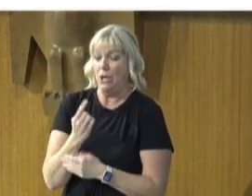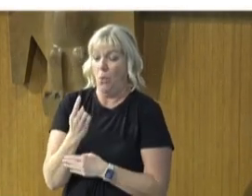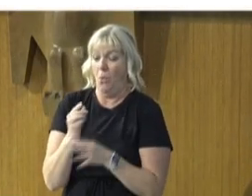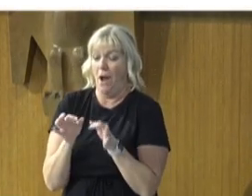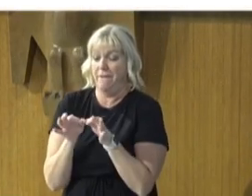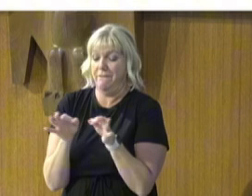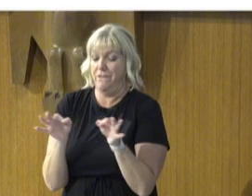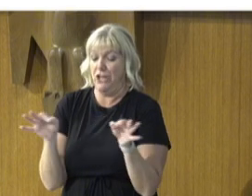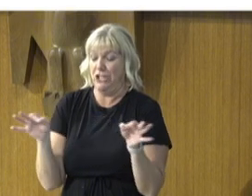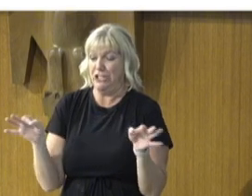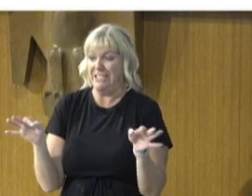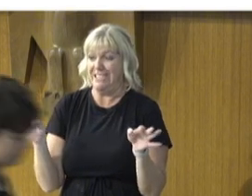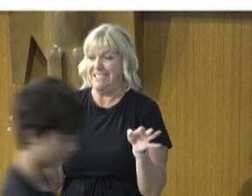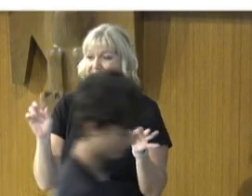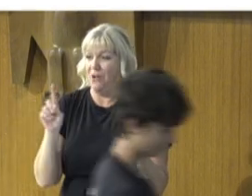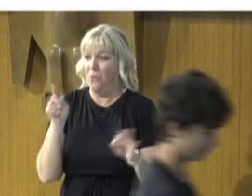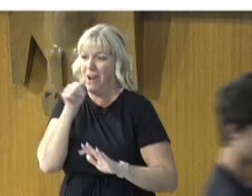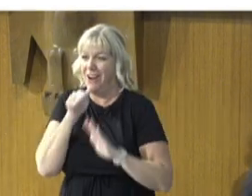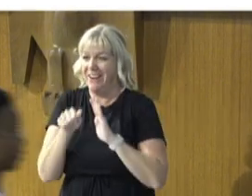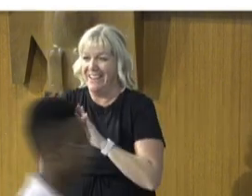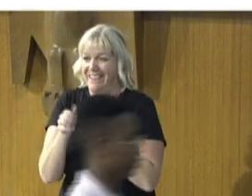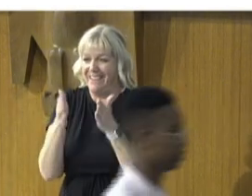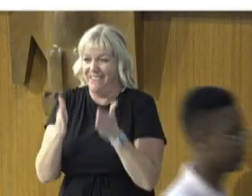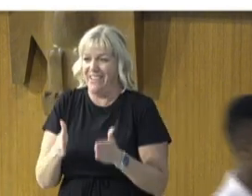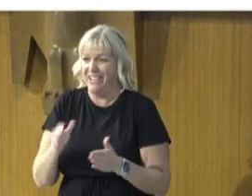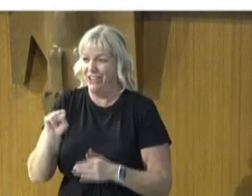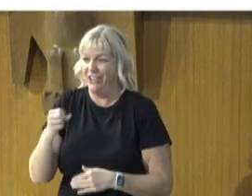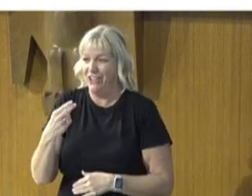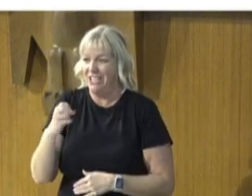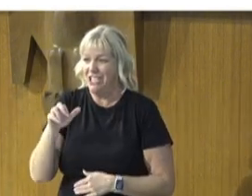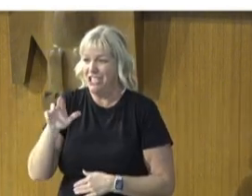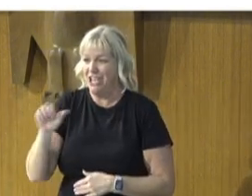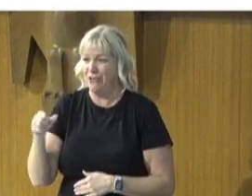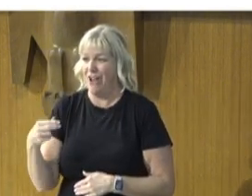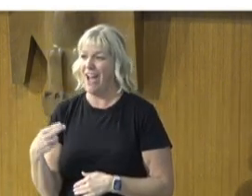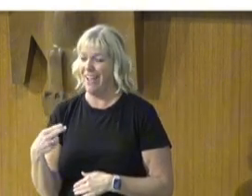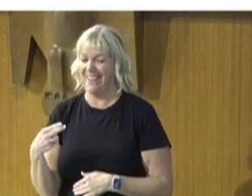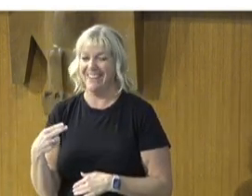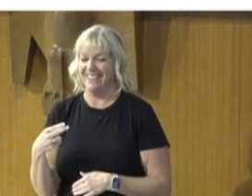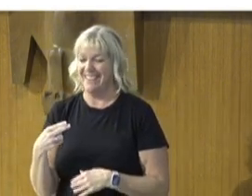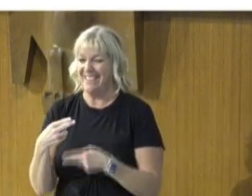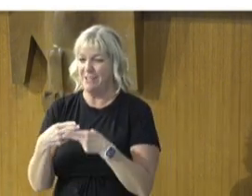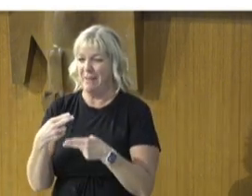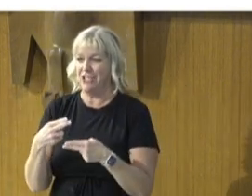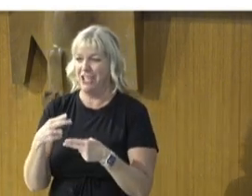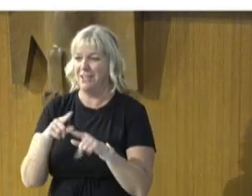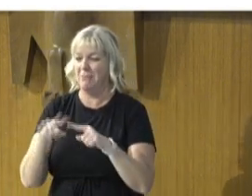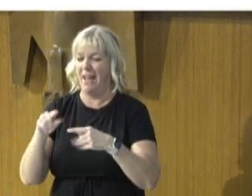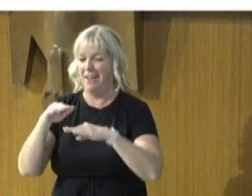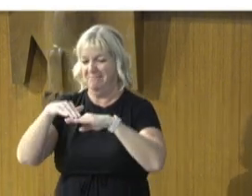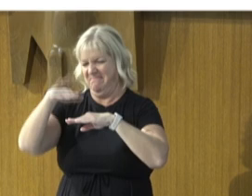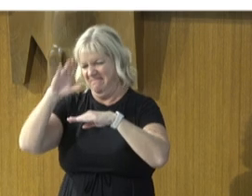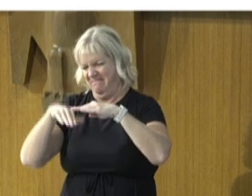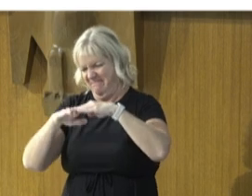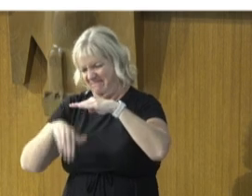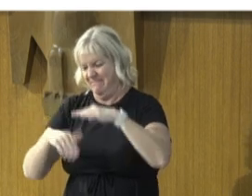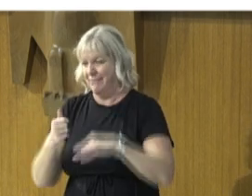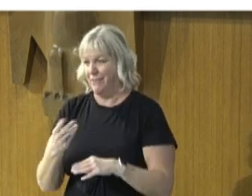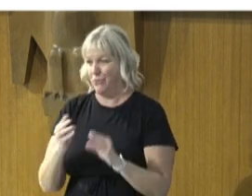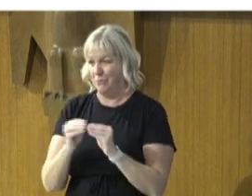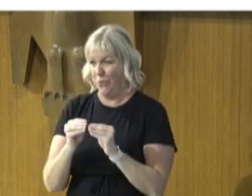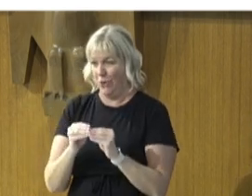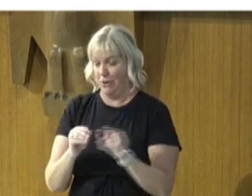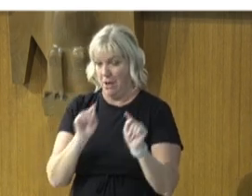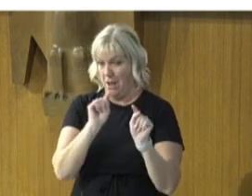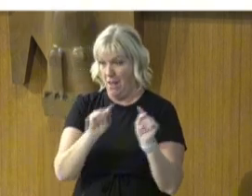figure, She-Ra, is mentioned, but I realized you might need a little more context, so I'm going to give you a few extra verses. The